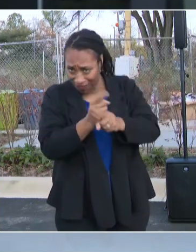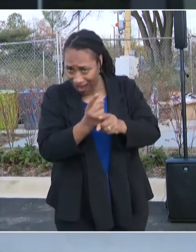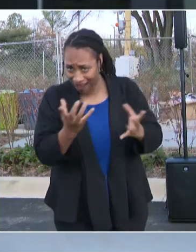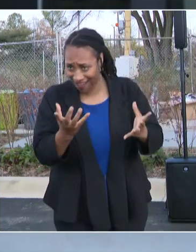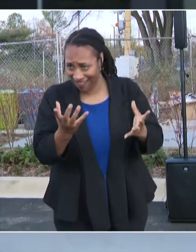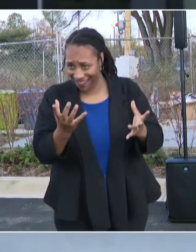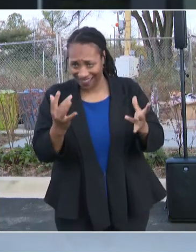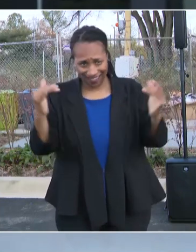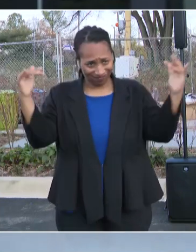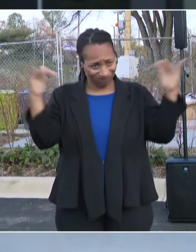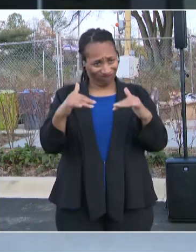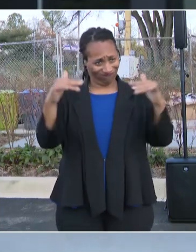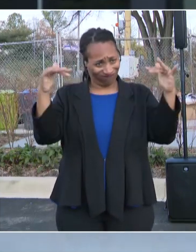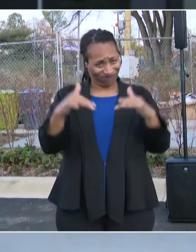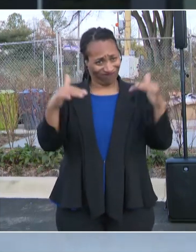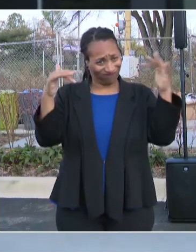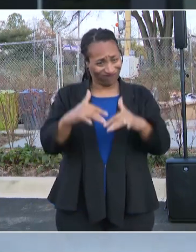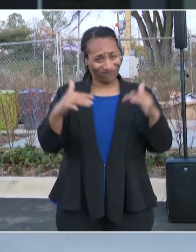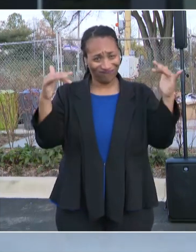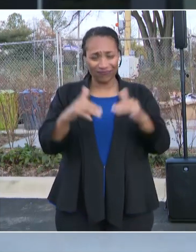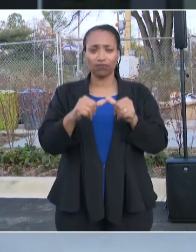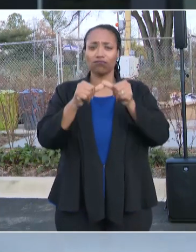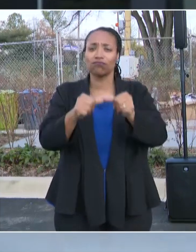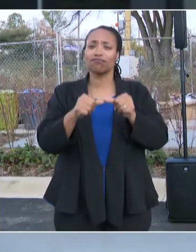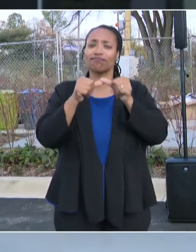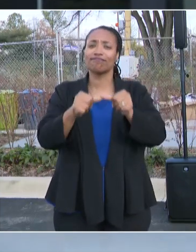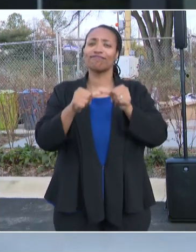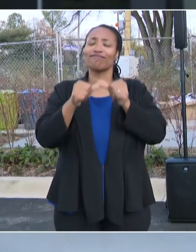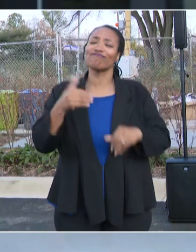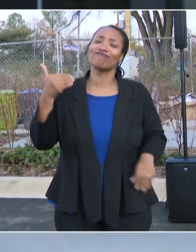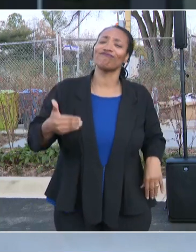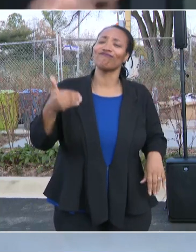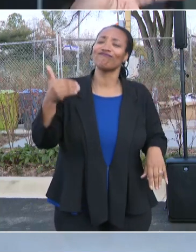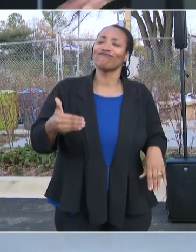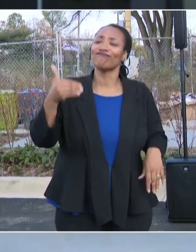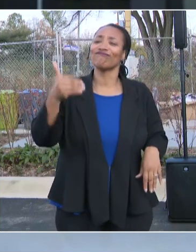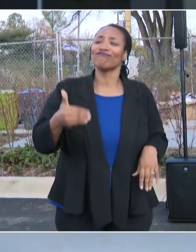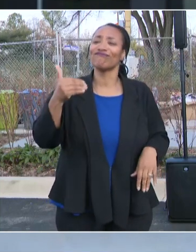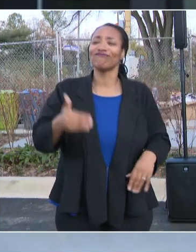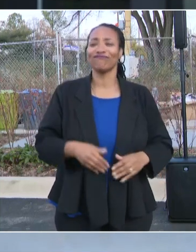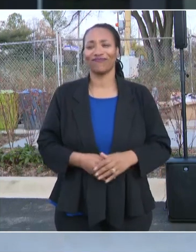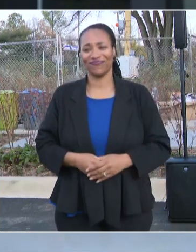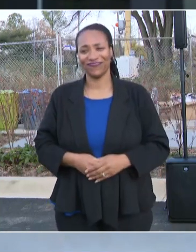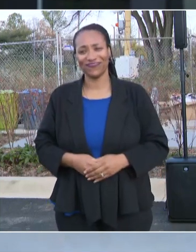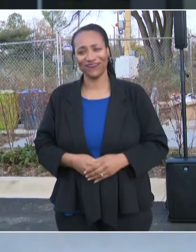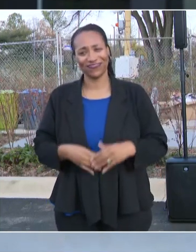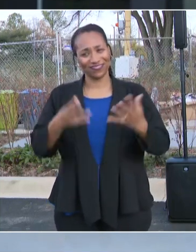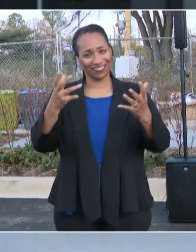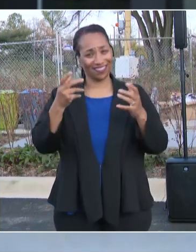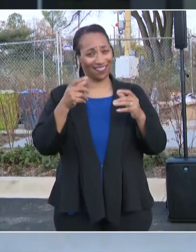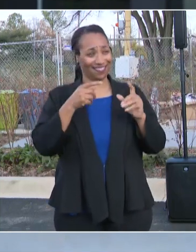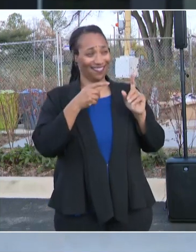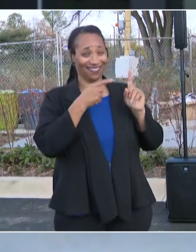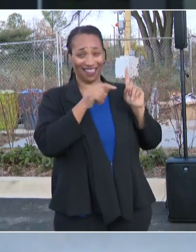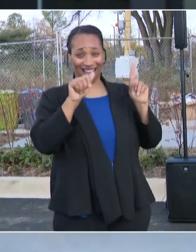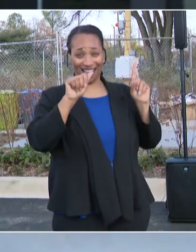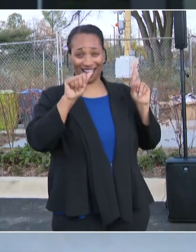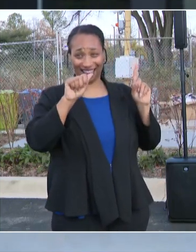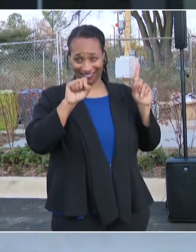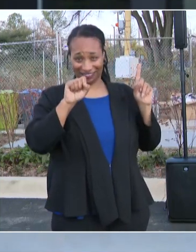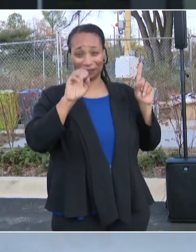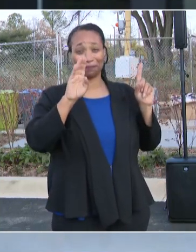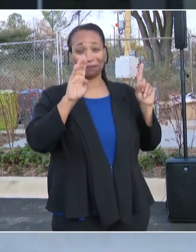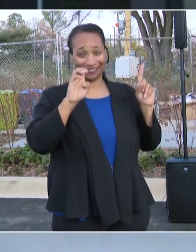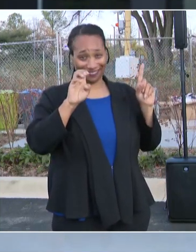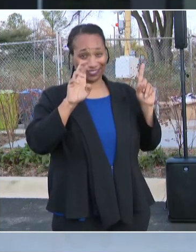years now. But not only are we celebrating the 108 residents will be joining us in this building, as the mayor stated, we'll be celebrating